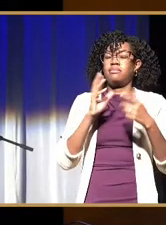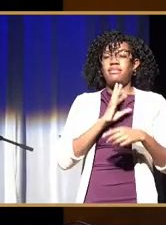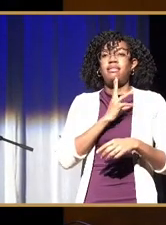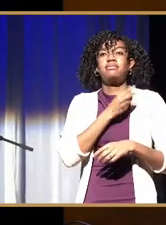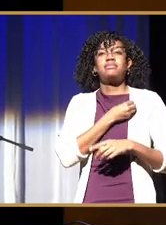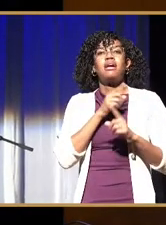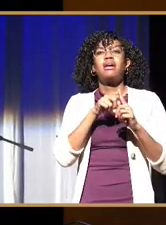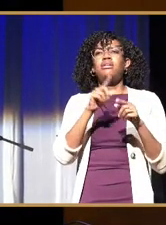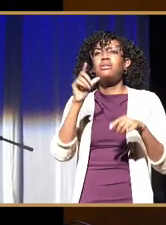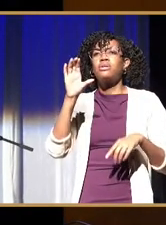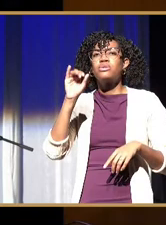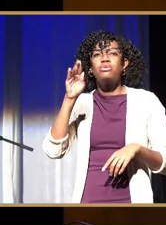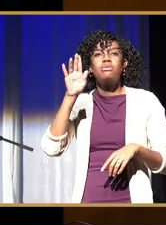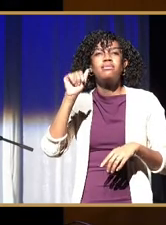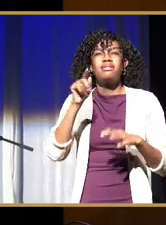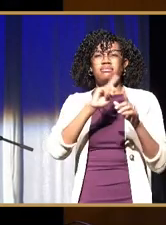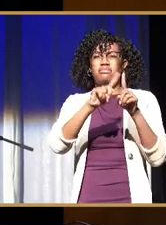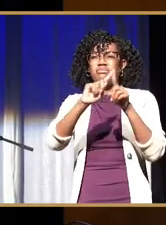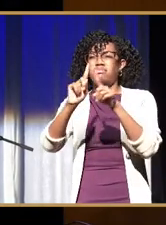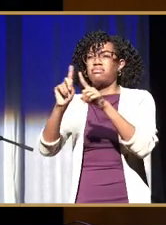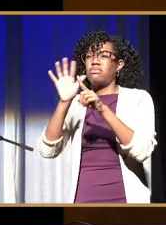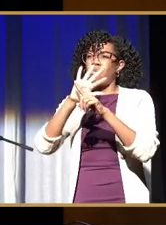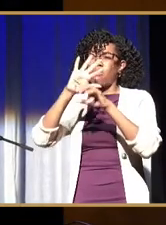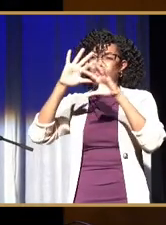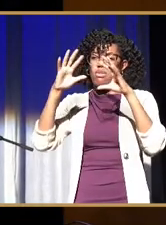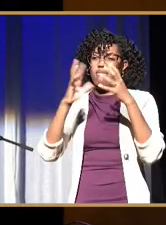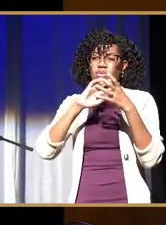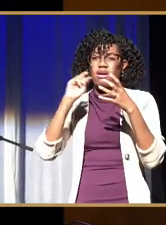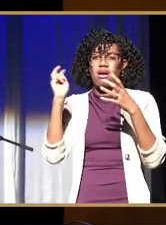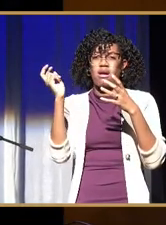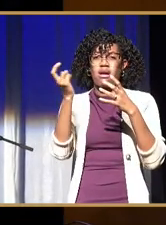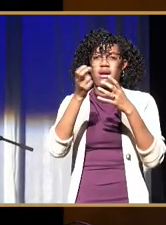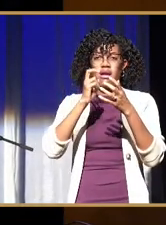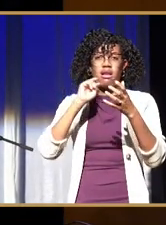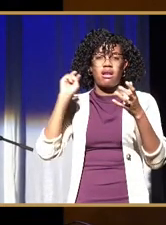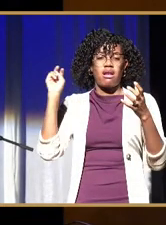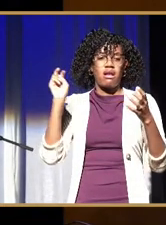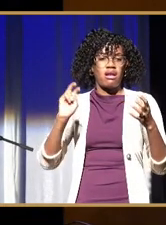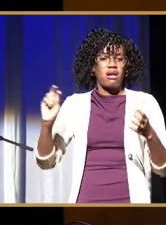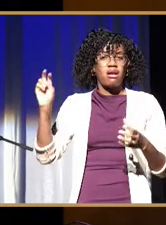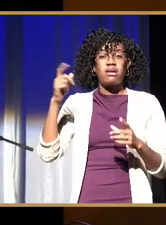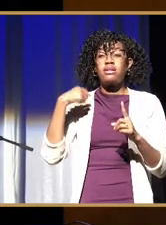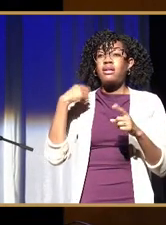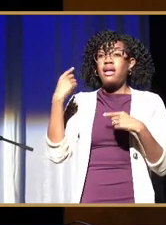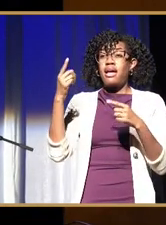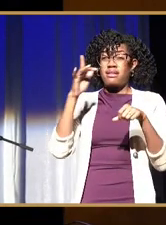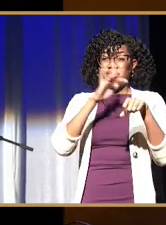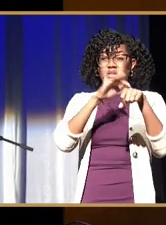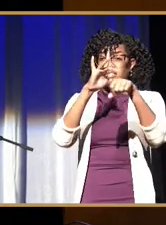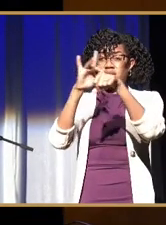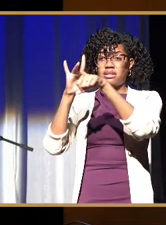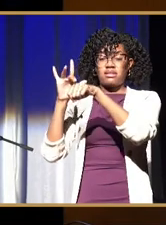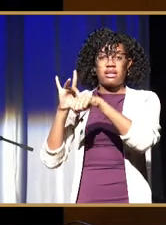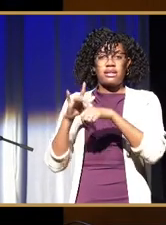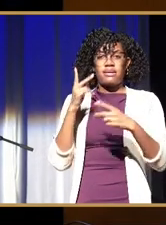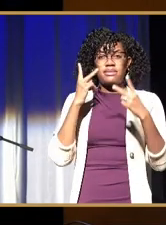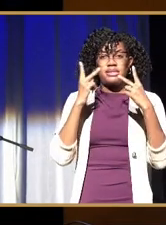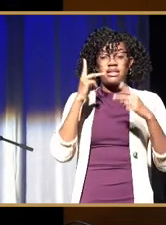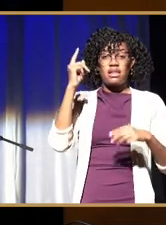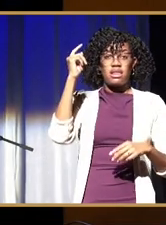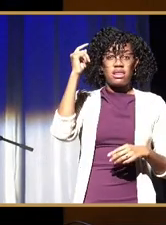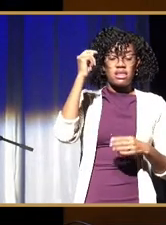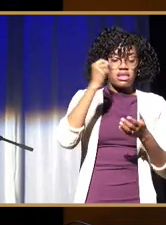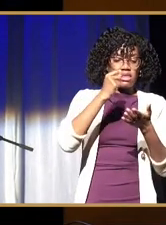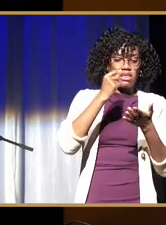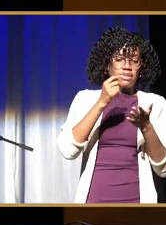and Cuba. I've been all over this world. And everywhere I've ever been, theology and activism are not